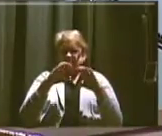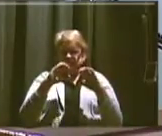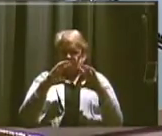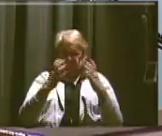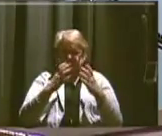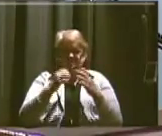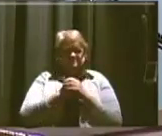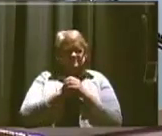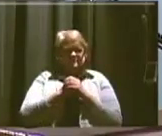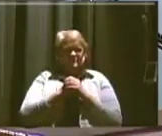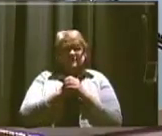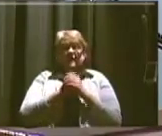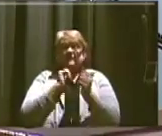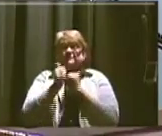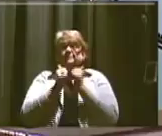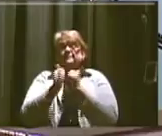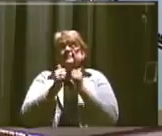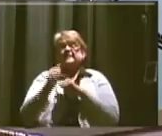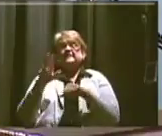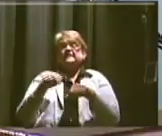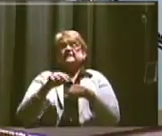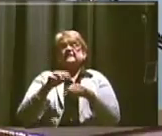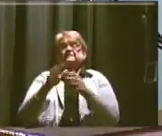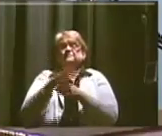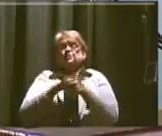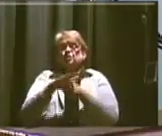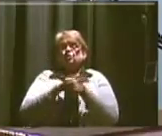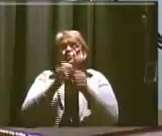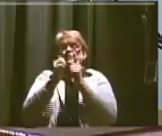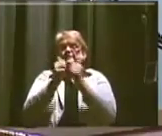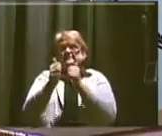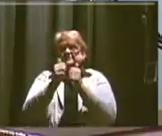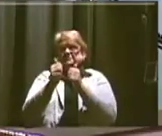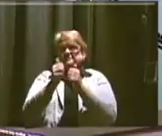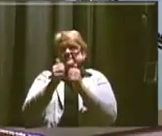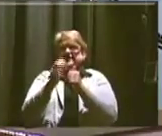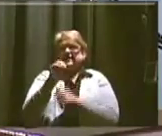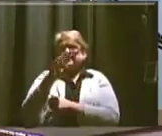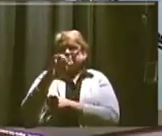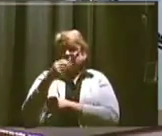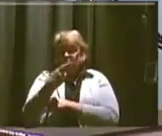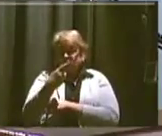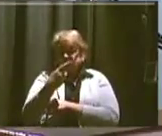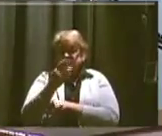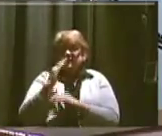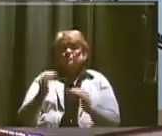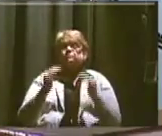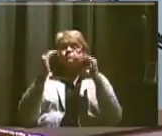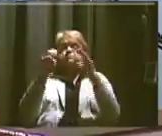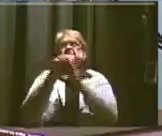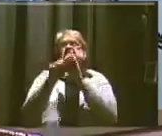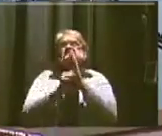local competitions, and in March I plan on participating in state competitions.